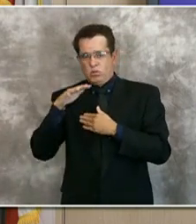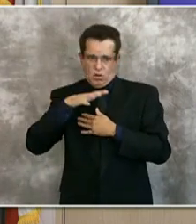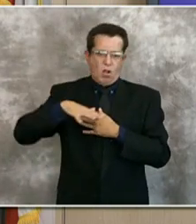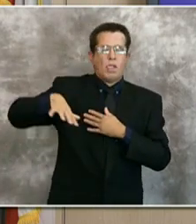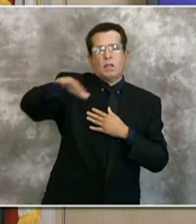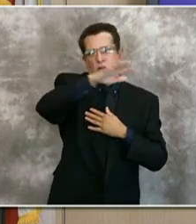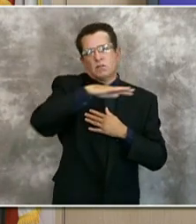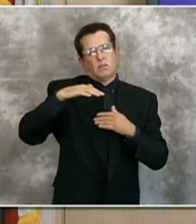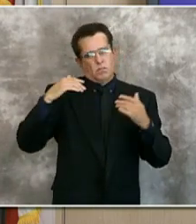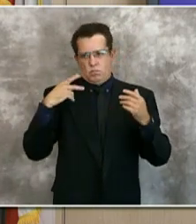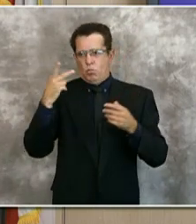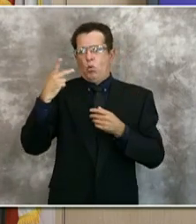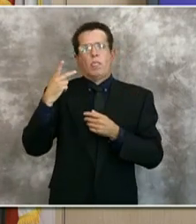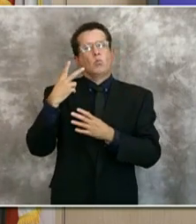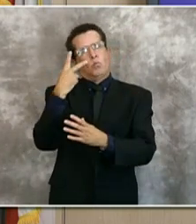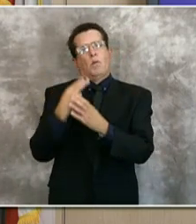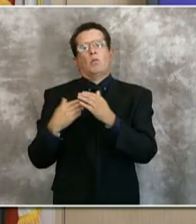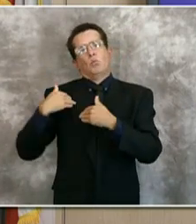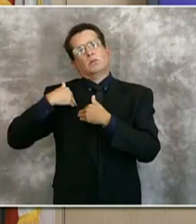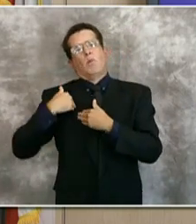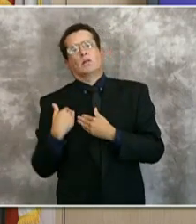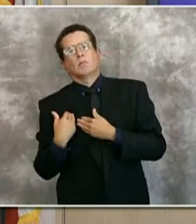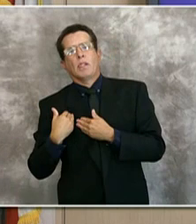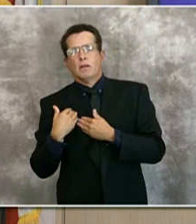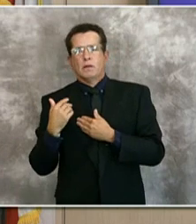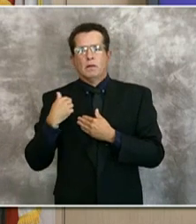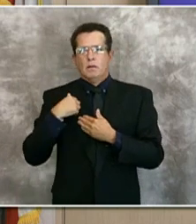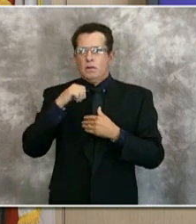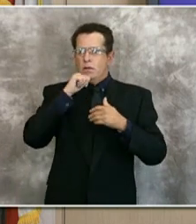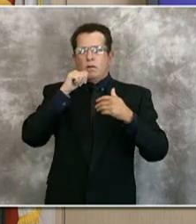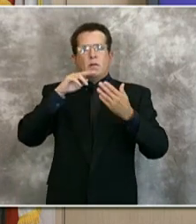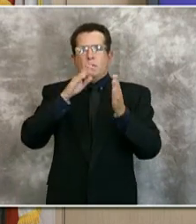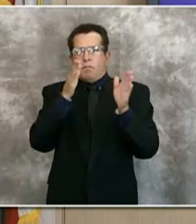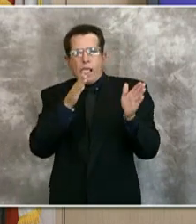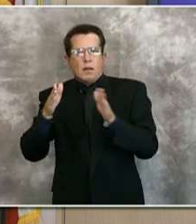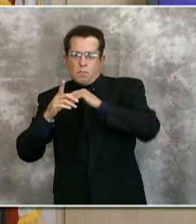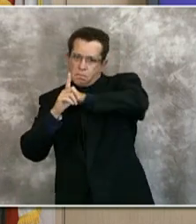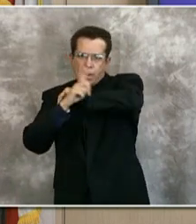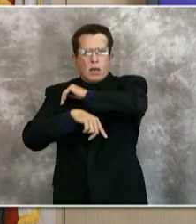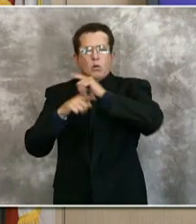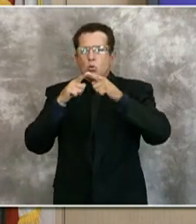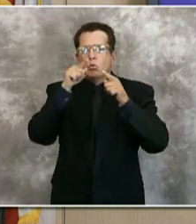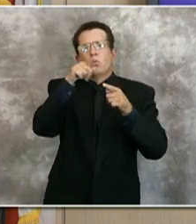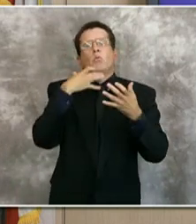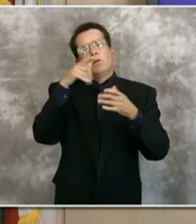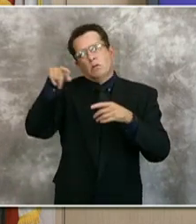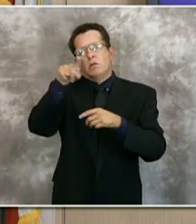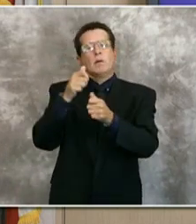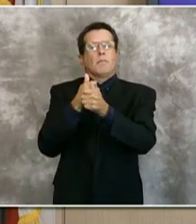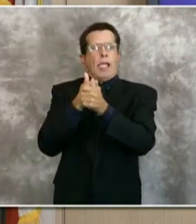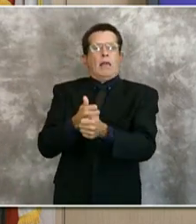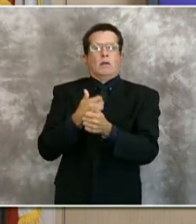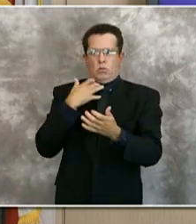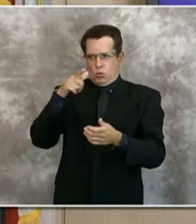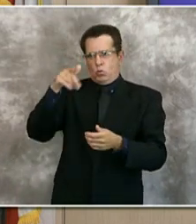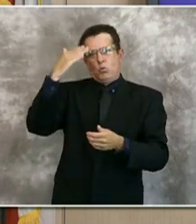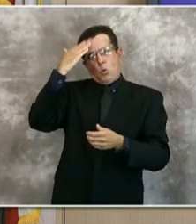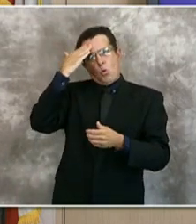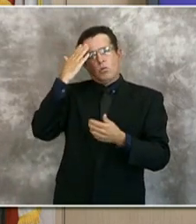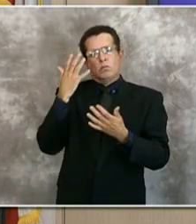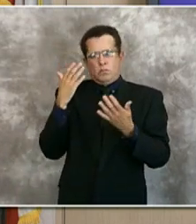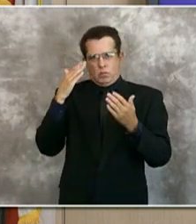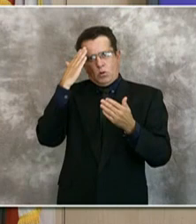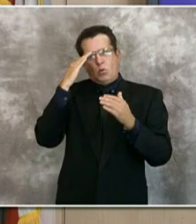area. But again, we're not trying to use any heavy tactics. We want to get compliance, and we want people to be educated and